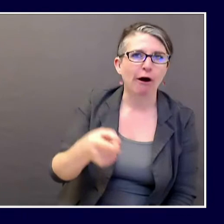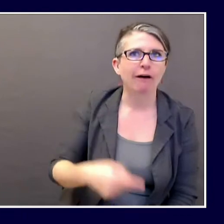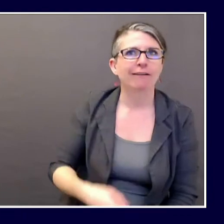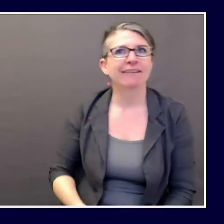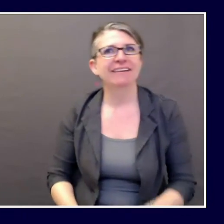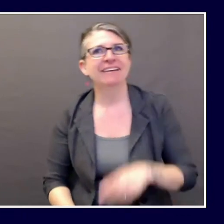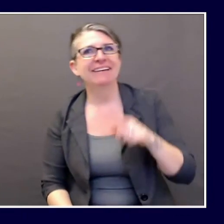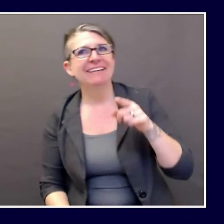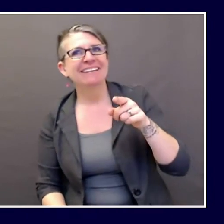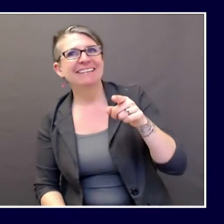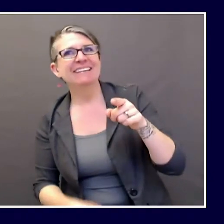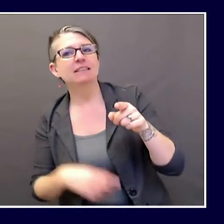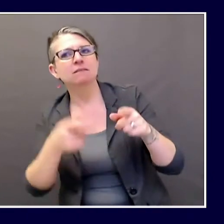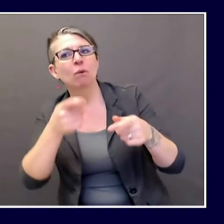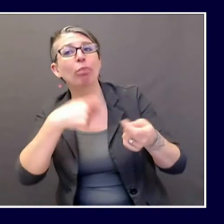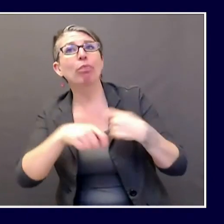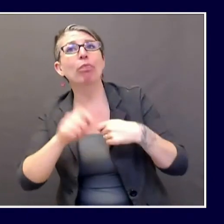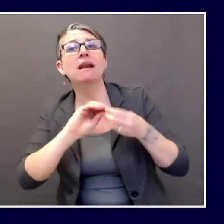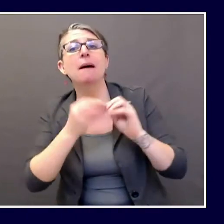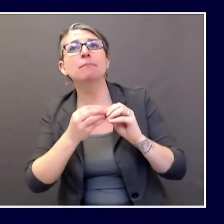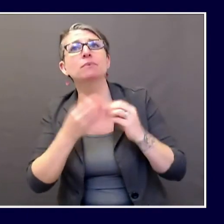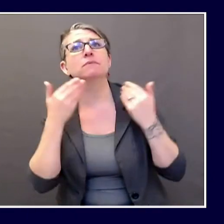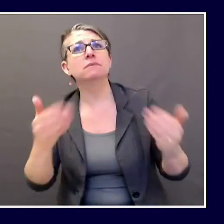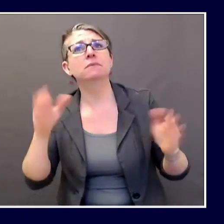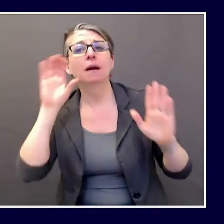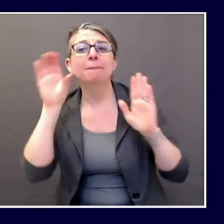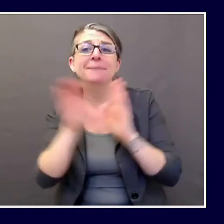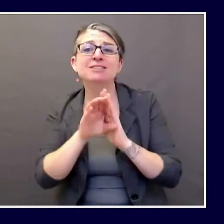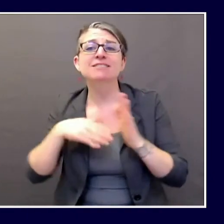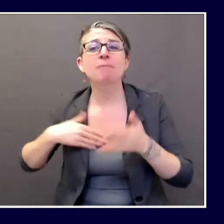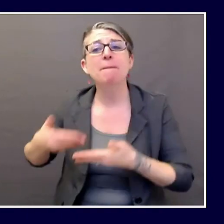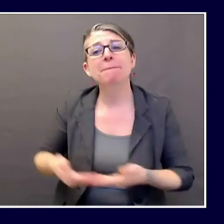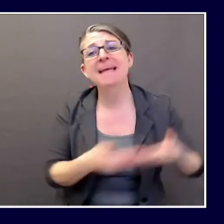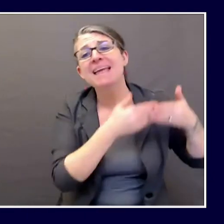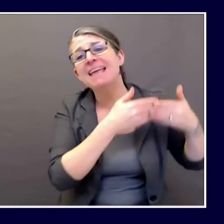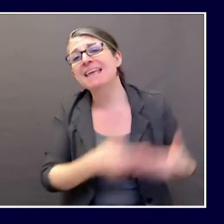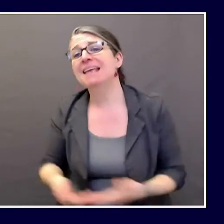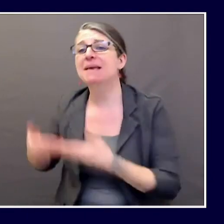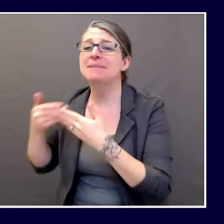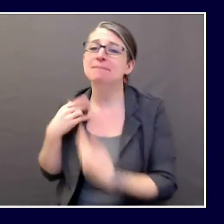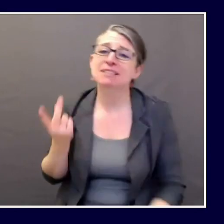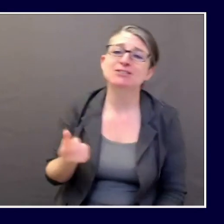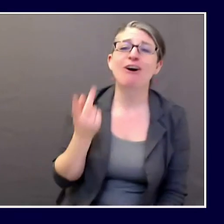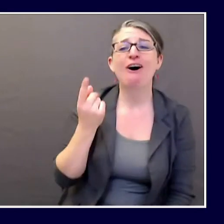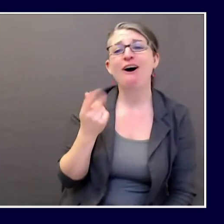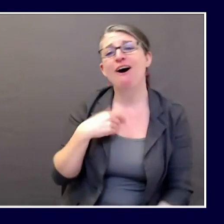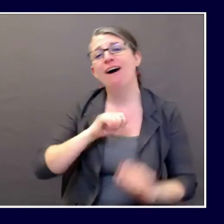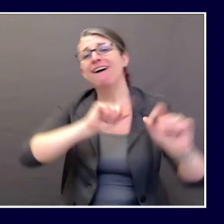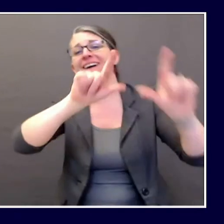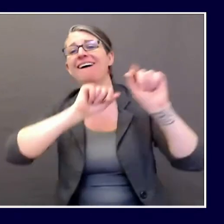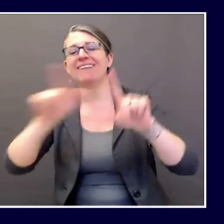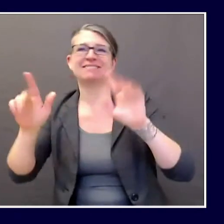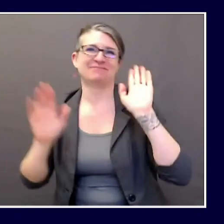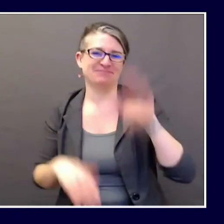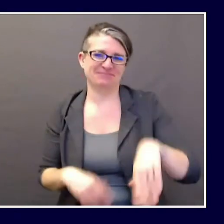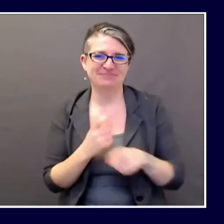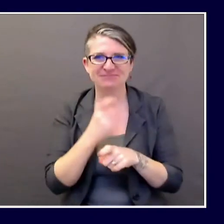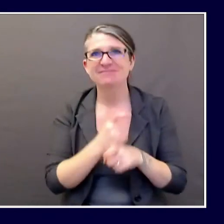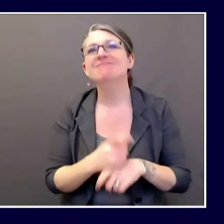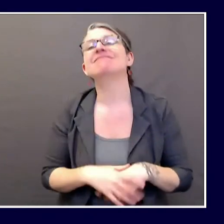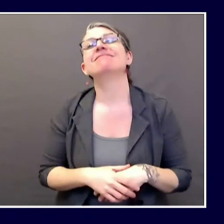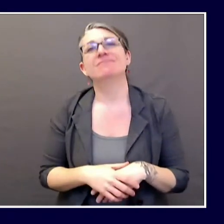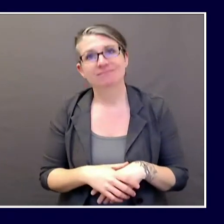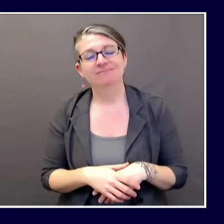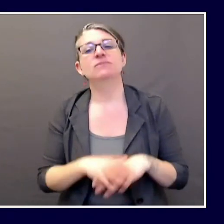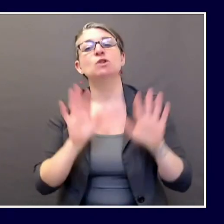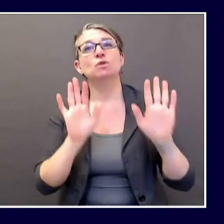that. When the system does come back online, will the data for March 15th be separated